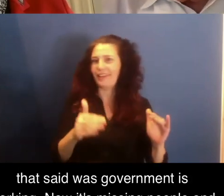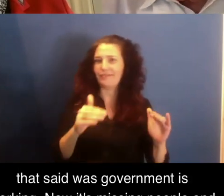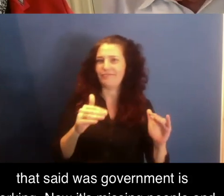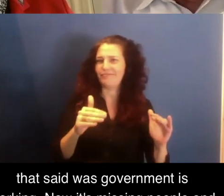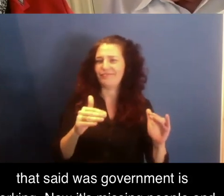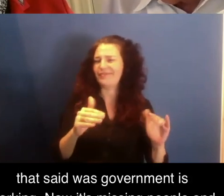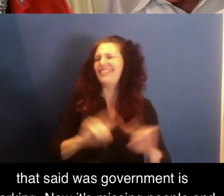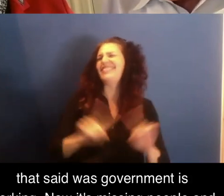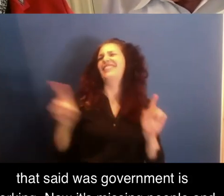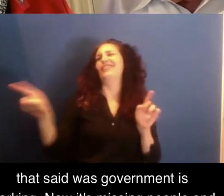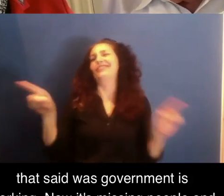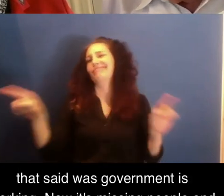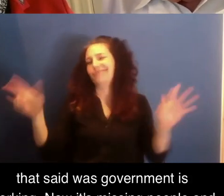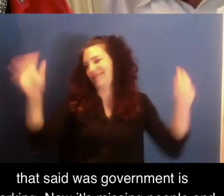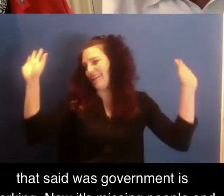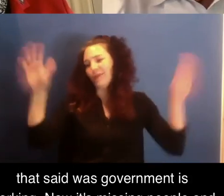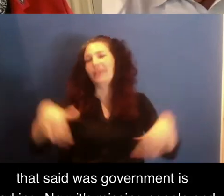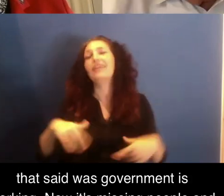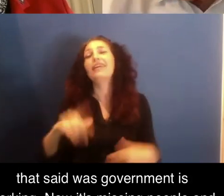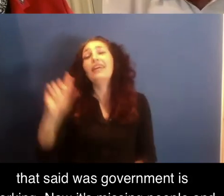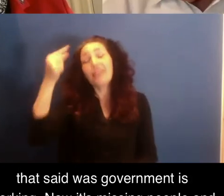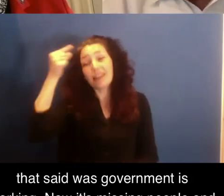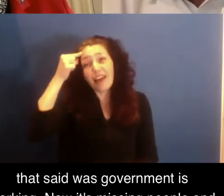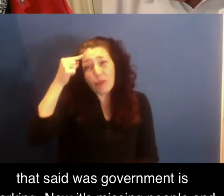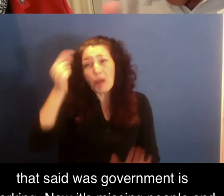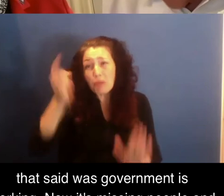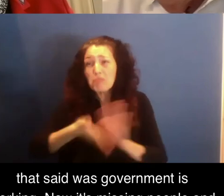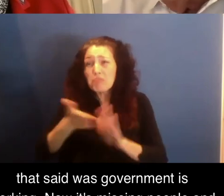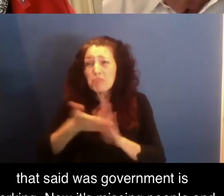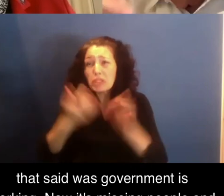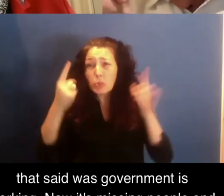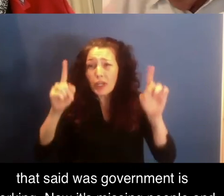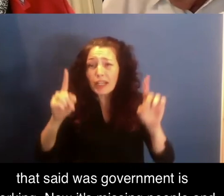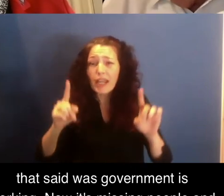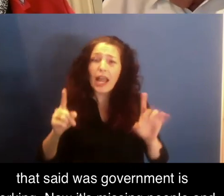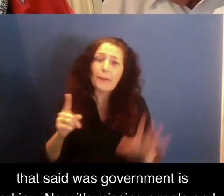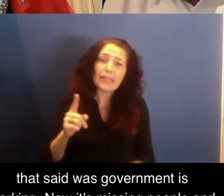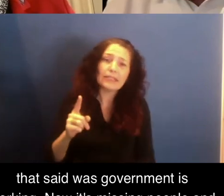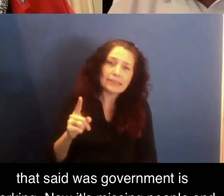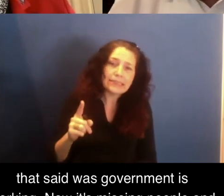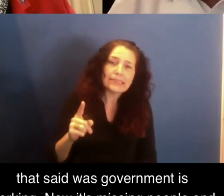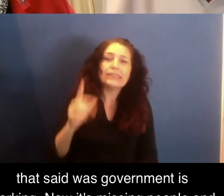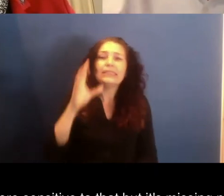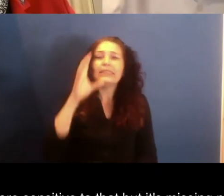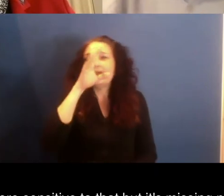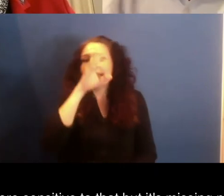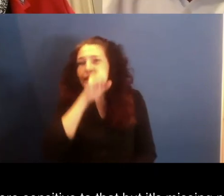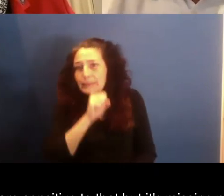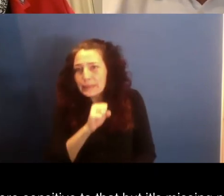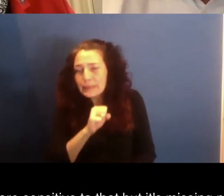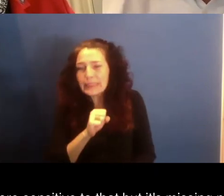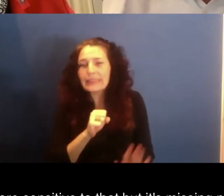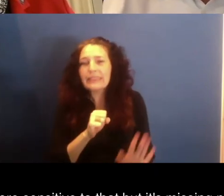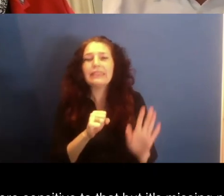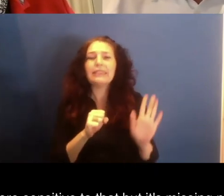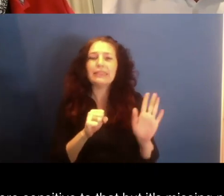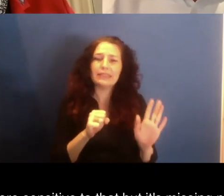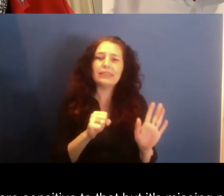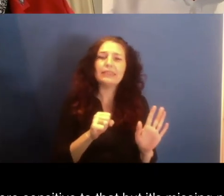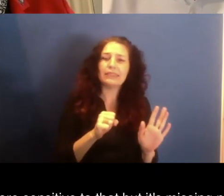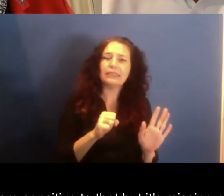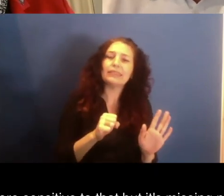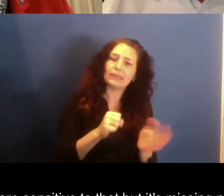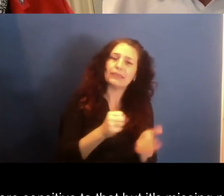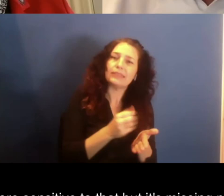government is working. Now it's missing people, obviously, and you're more sensitive to that, but